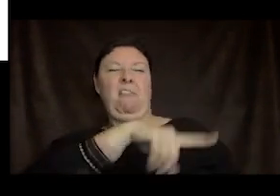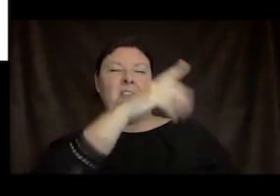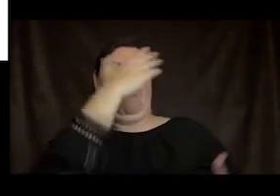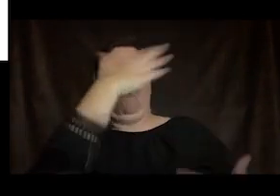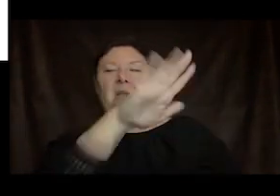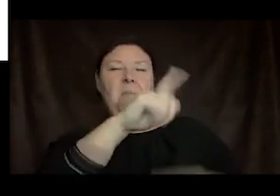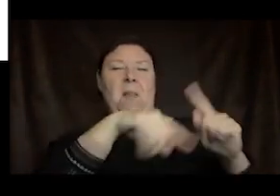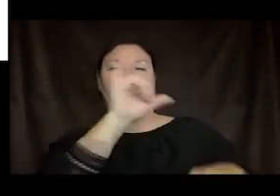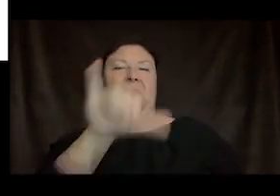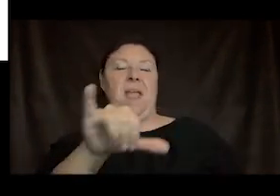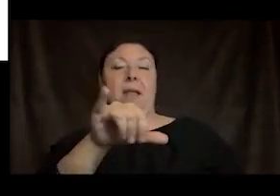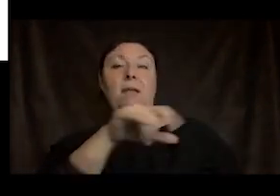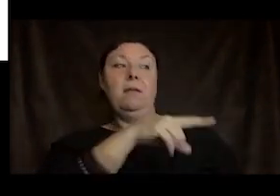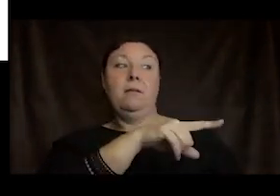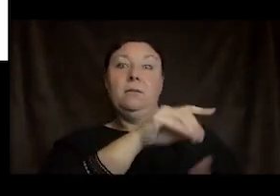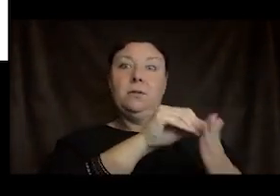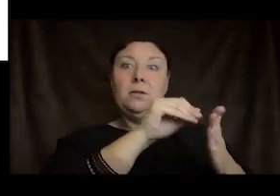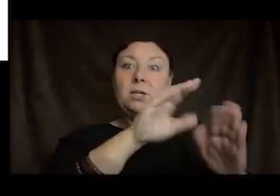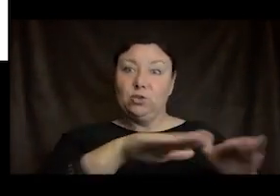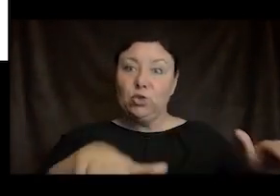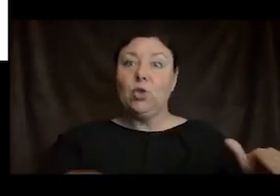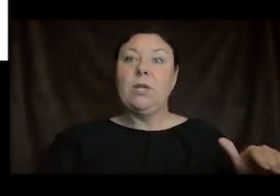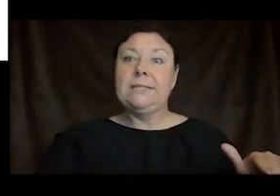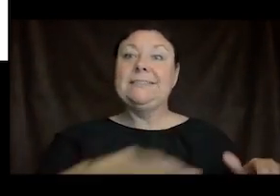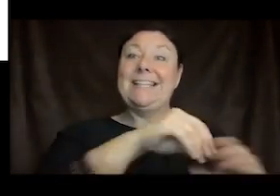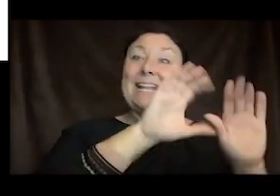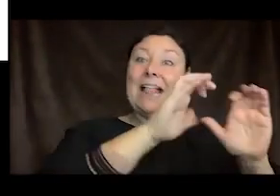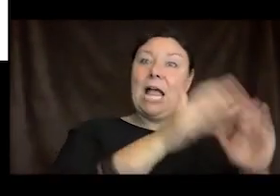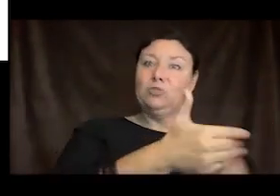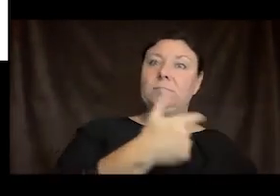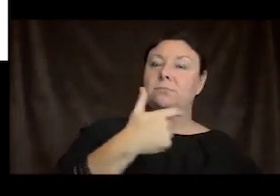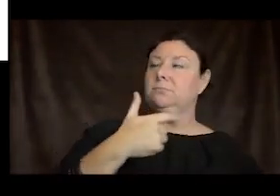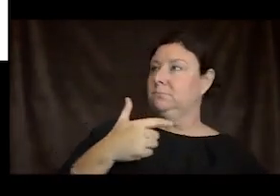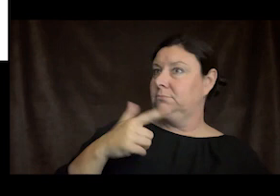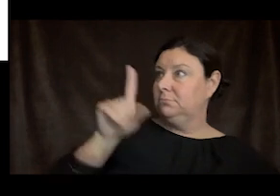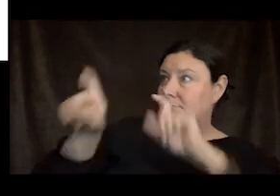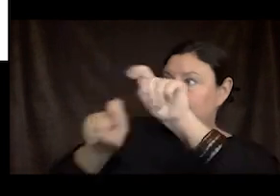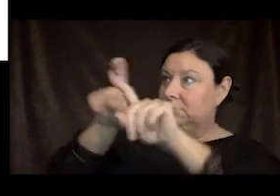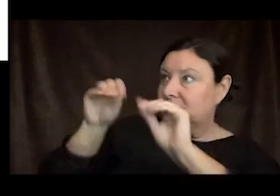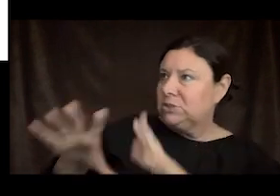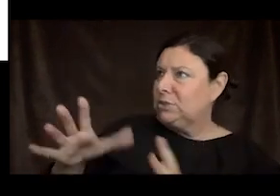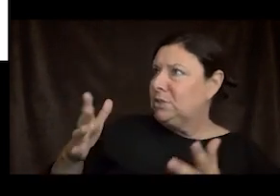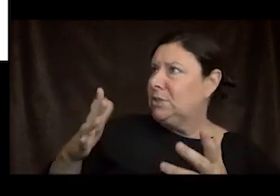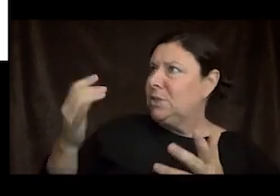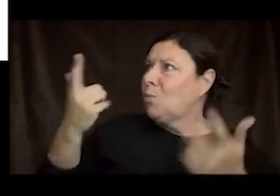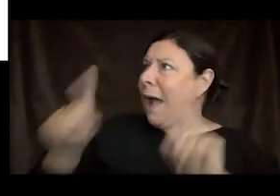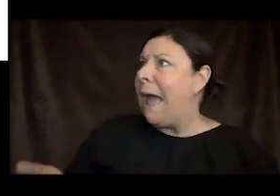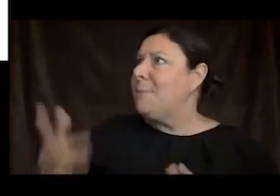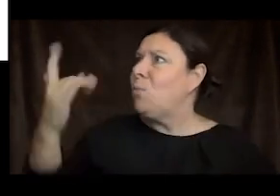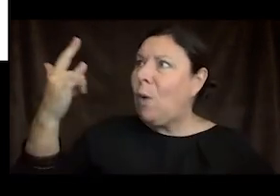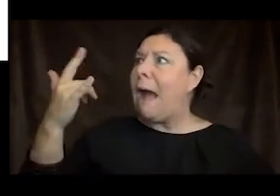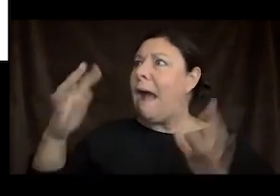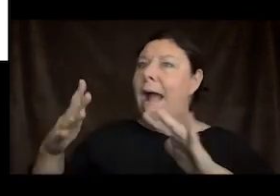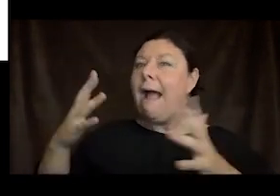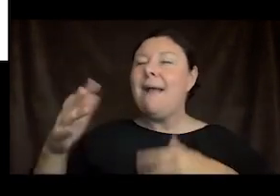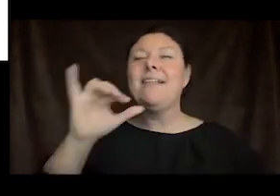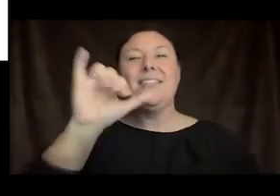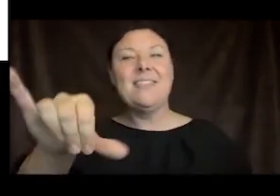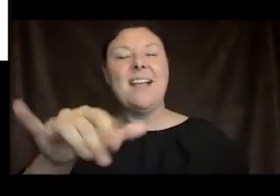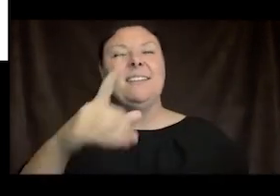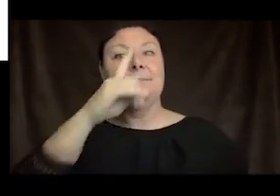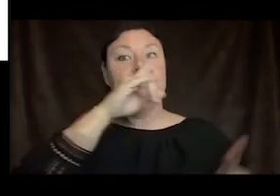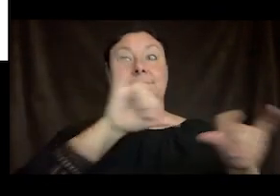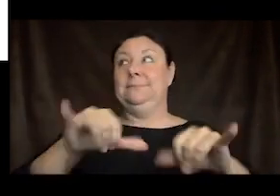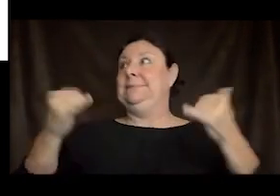had questions. And so the book starts right off with something that is very much a part of our lived experience right now, a police shooting.